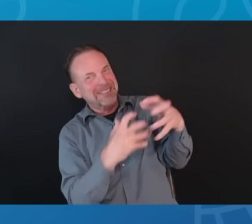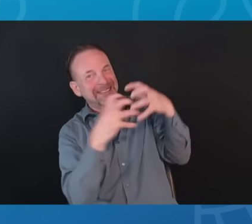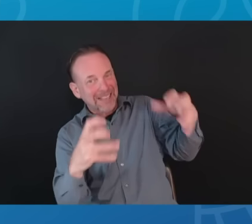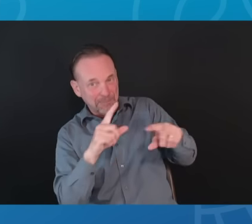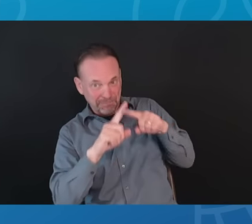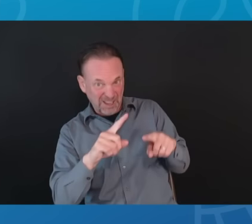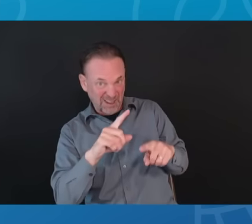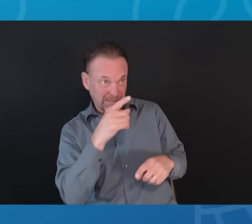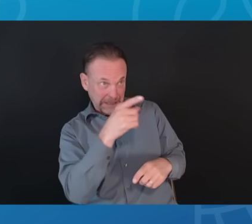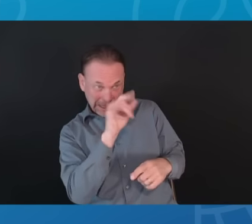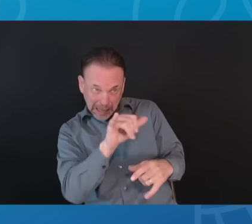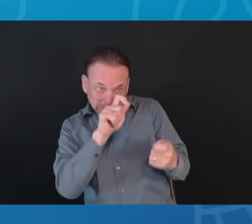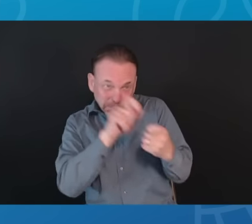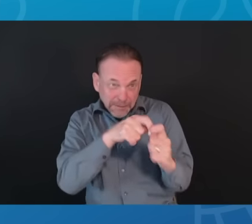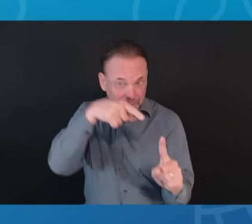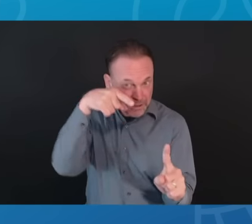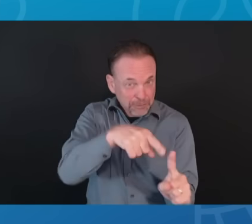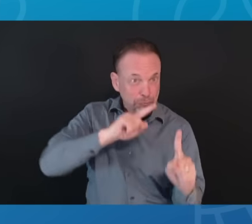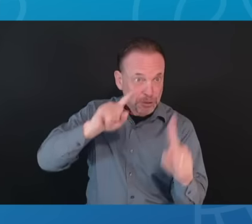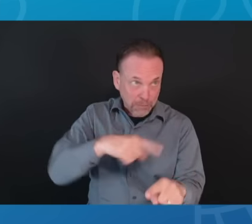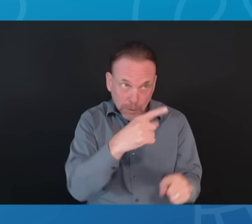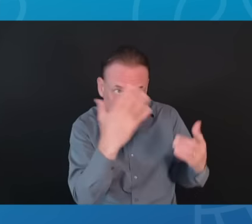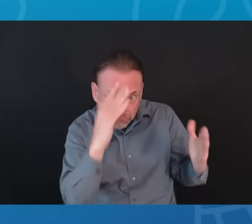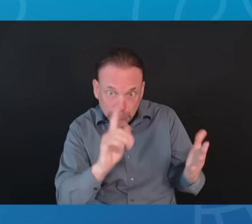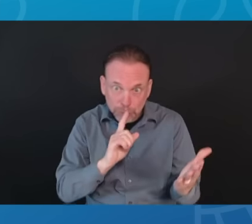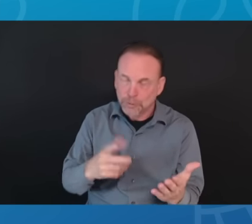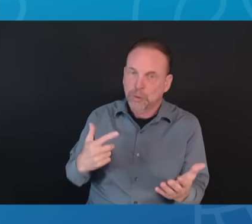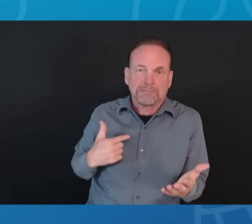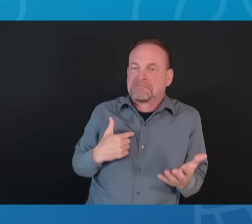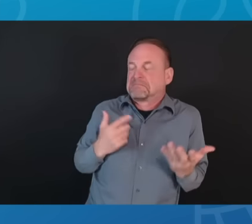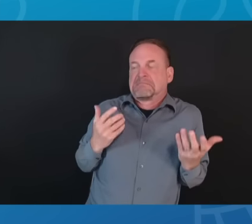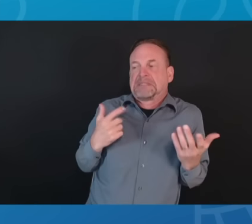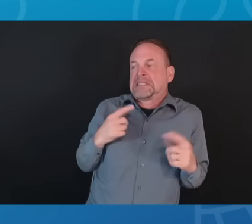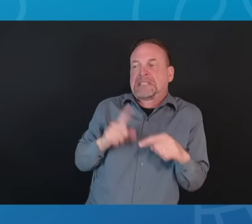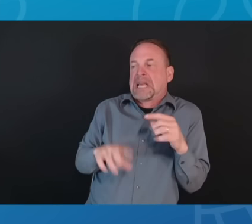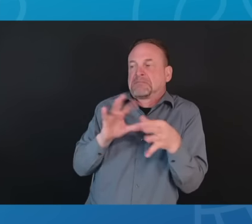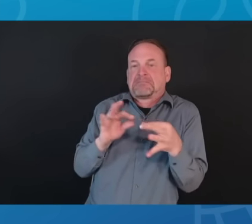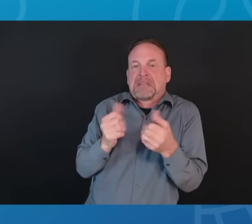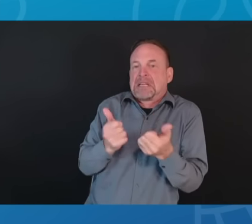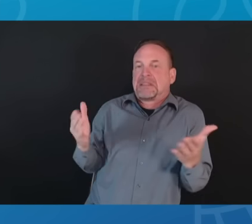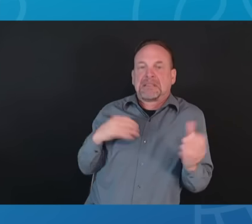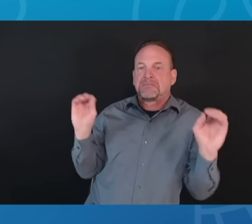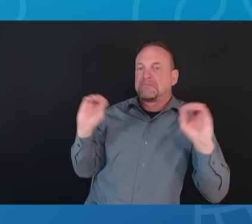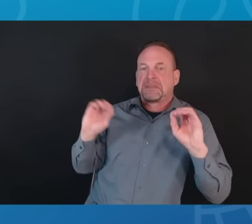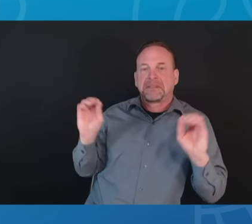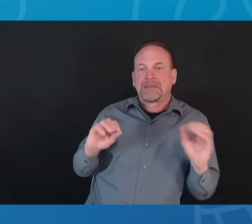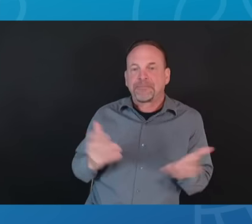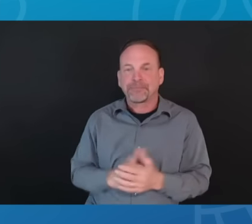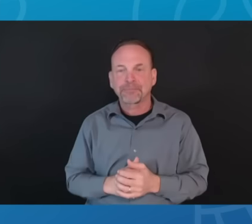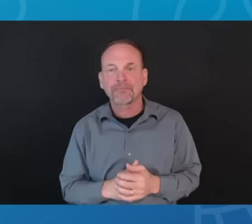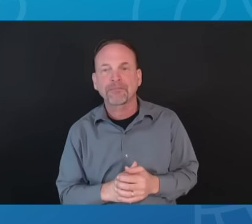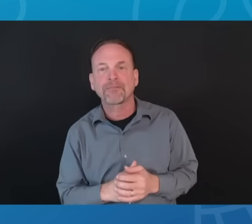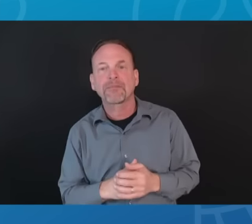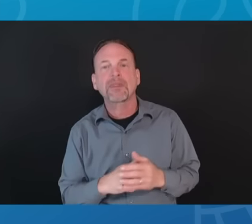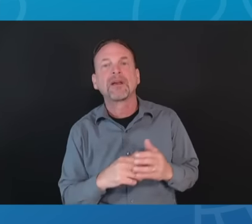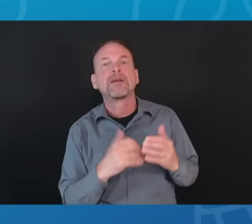I don't have anything to speak to. Okay, and then in response to Michelle's question, you said you want the airport in Beirut to stay open, and you want